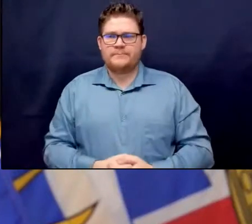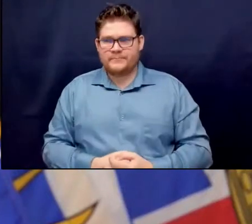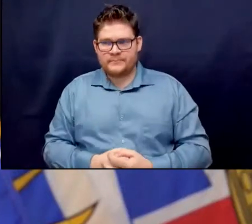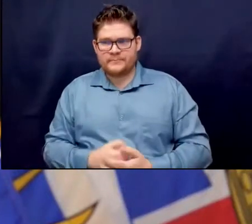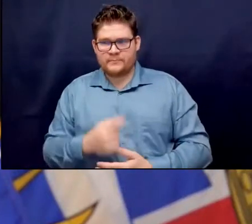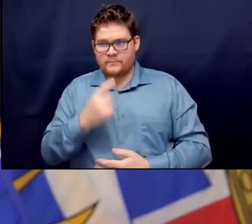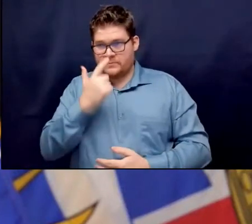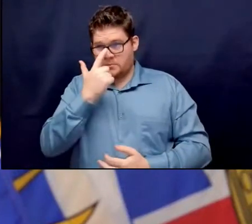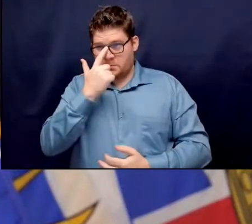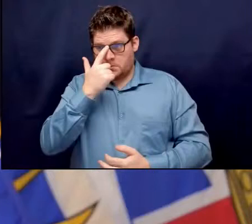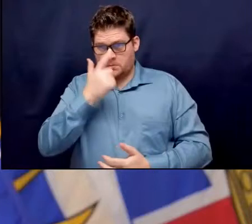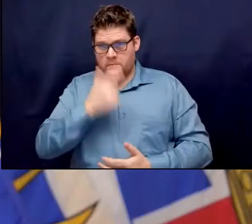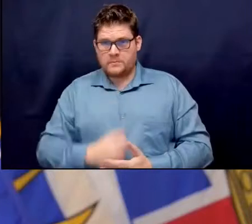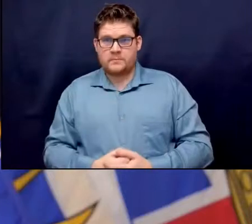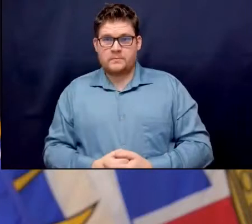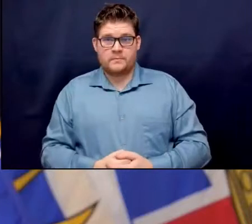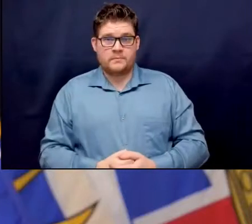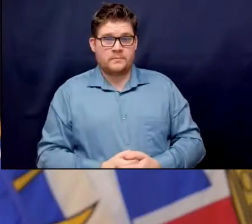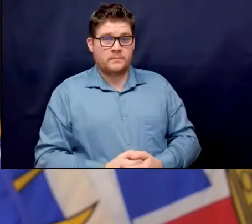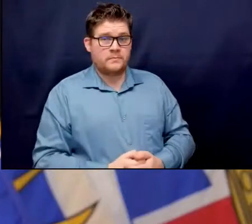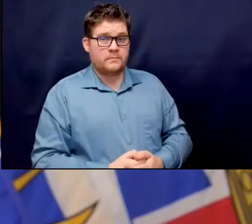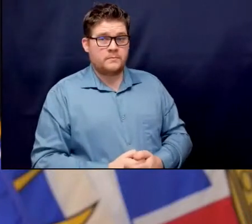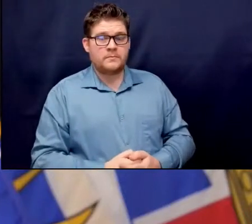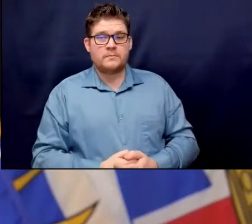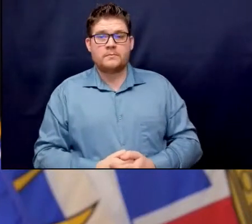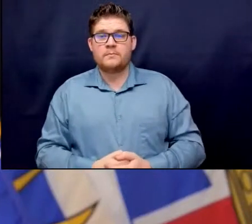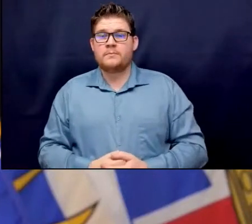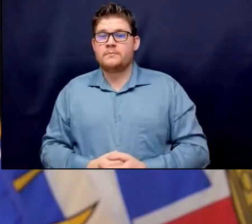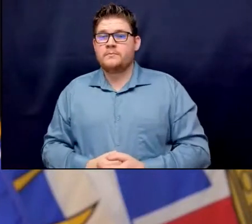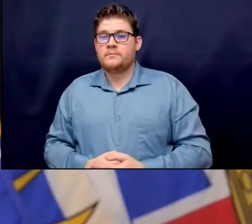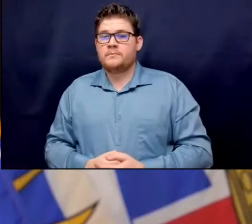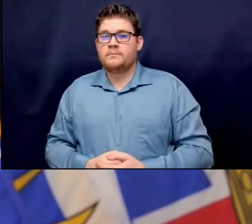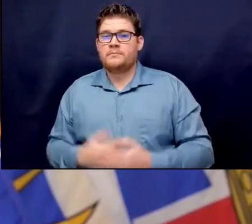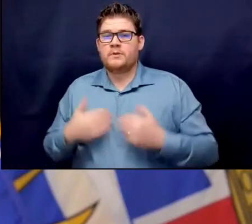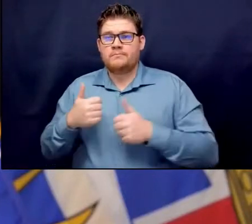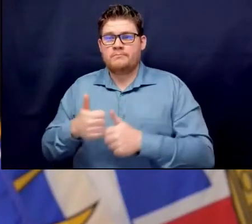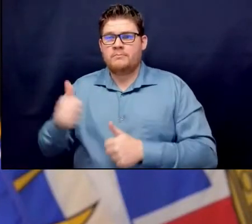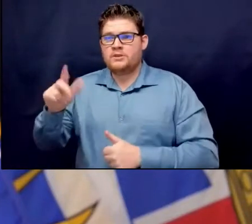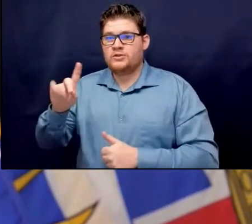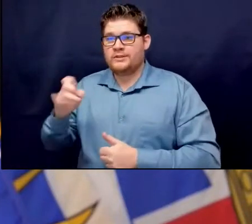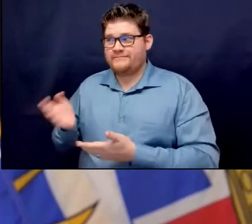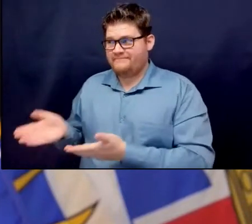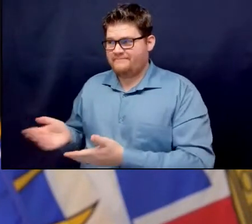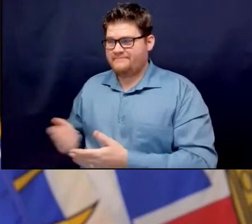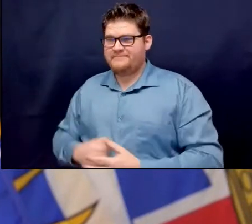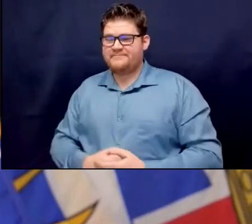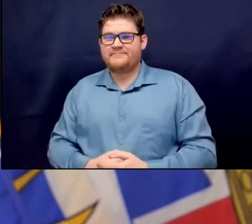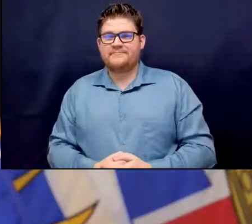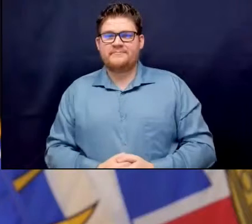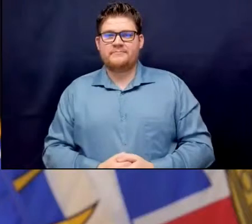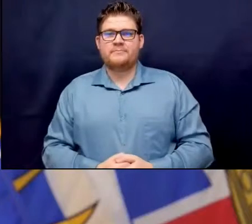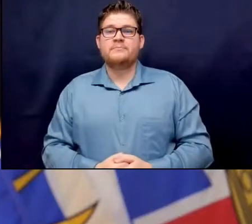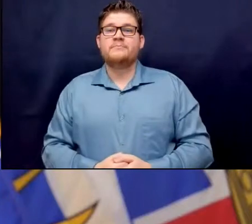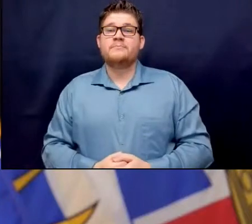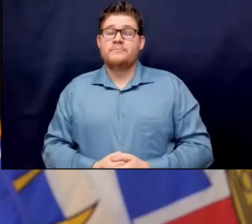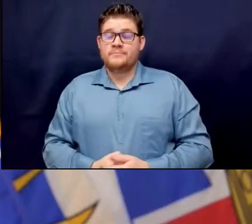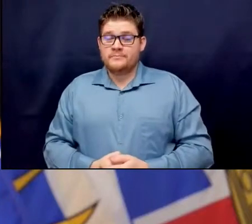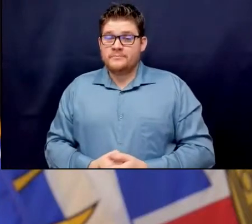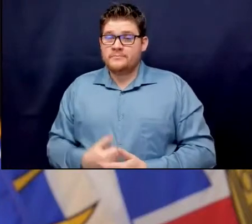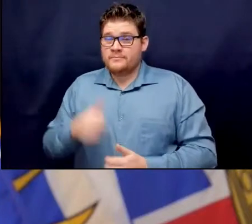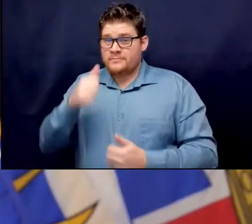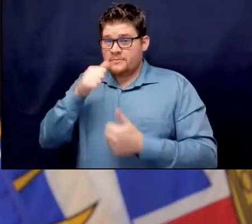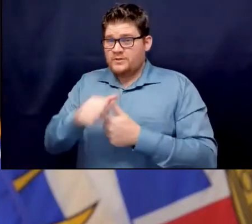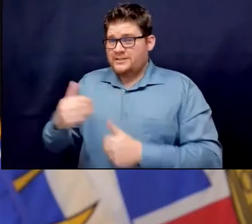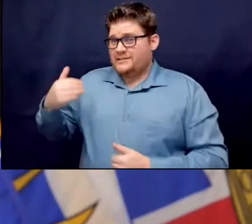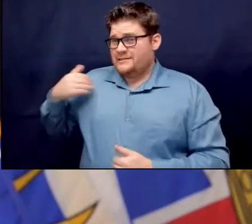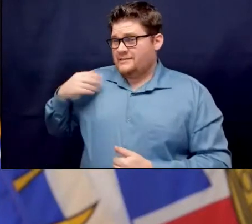Thank you. I think I'd just say two things, that Dr. Henry and Public Health brought in new measures on December 20th, on December 23rd,